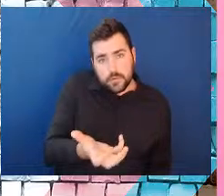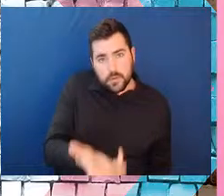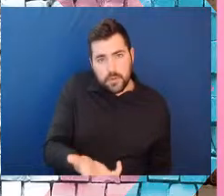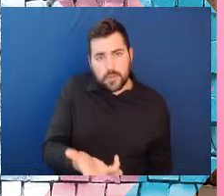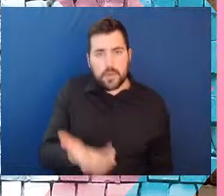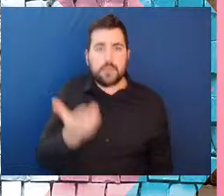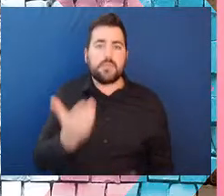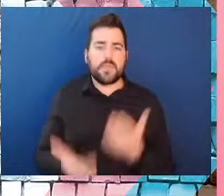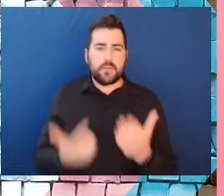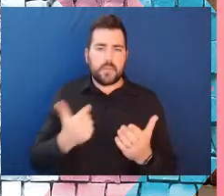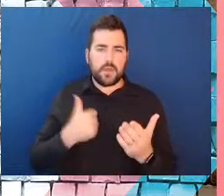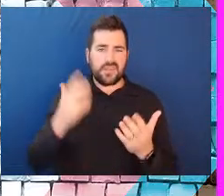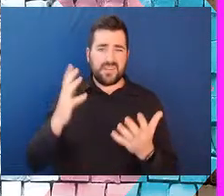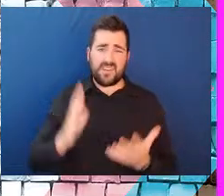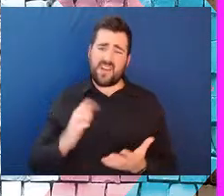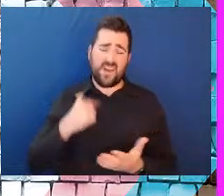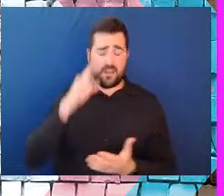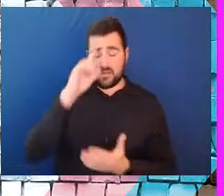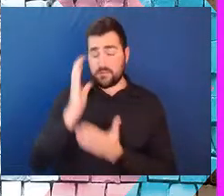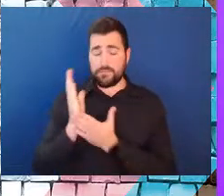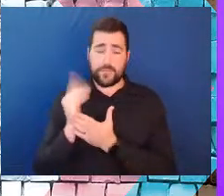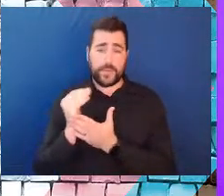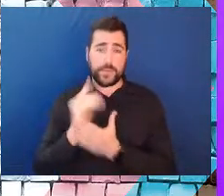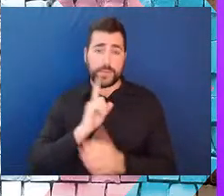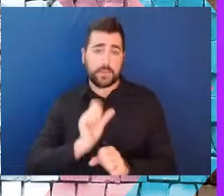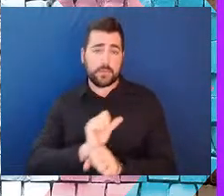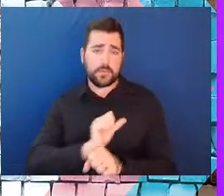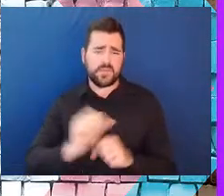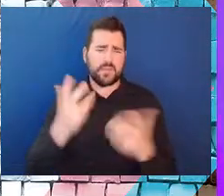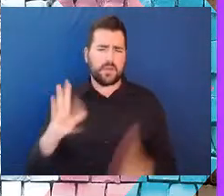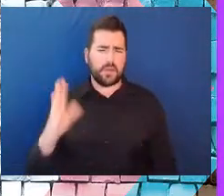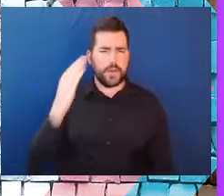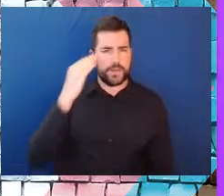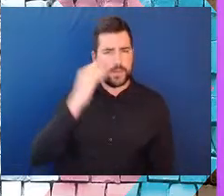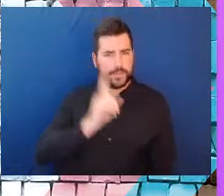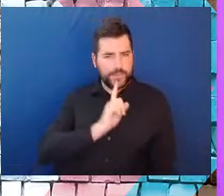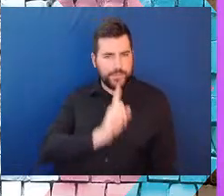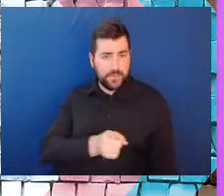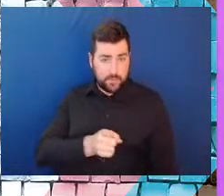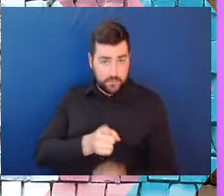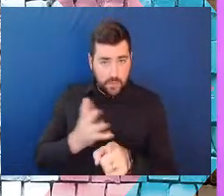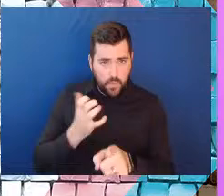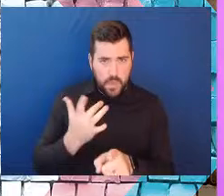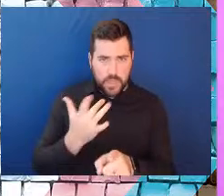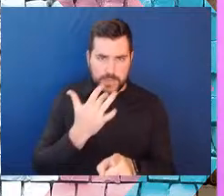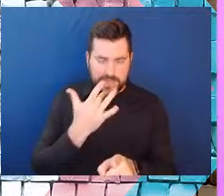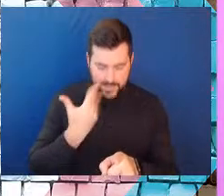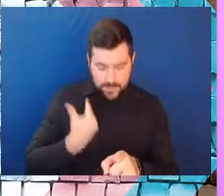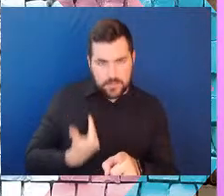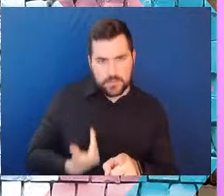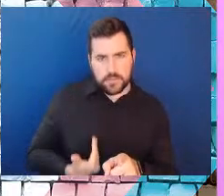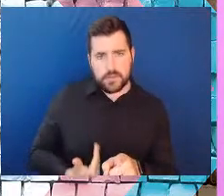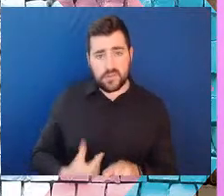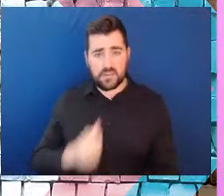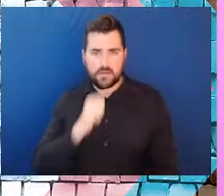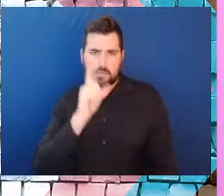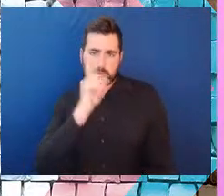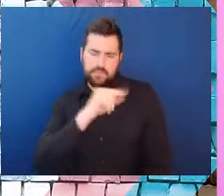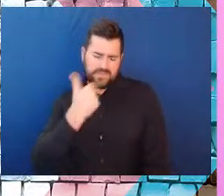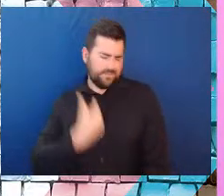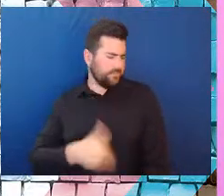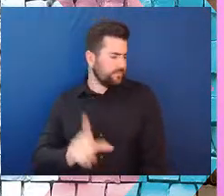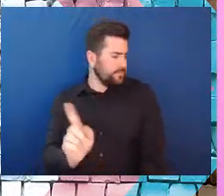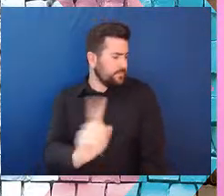inside. I might be messed up, but I know what's up. You want a real taste, at least I'm not a